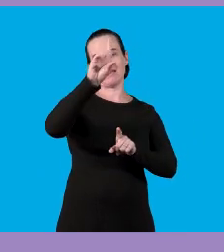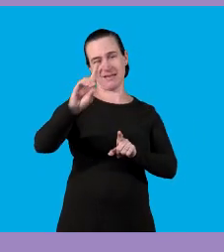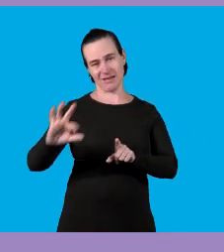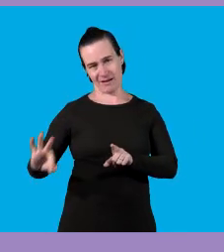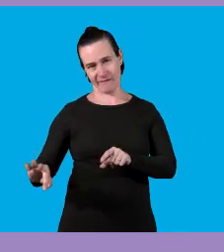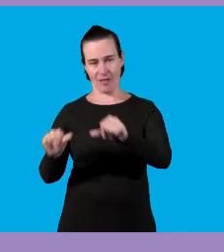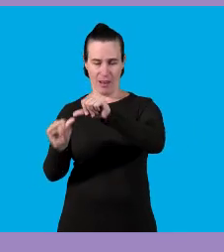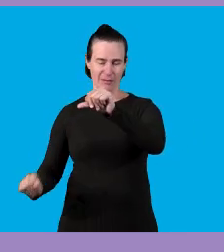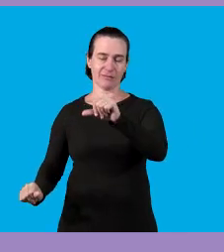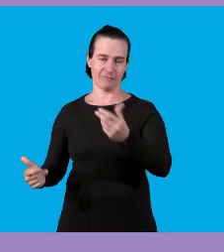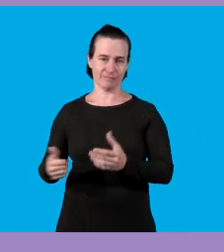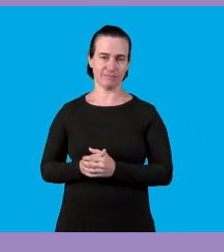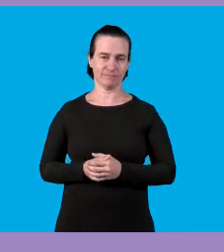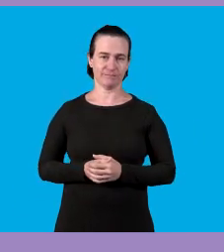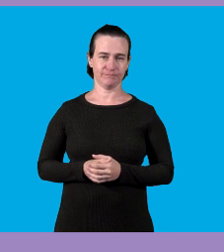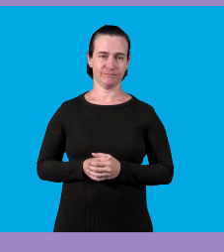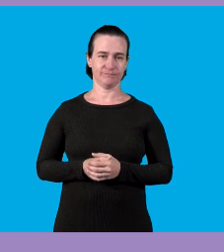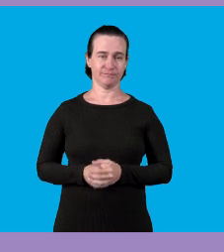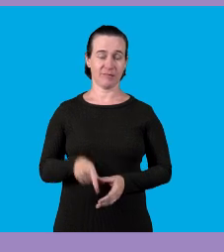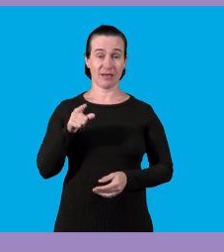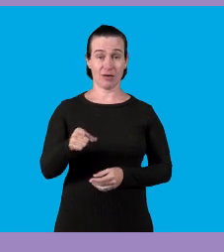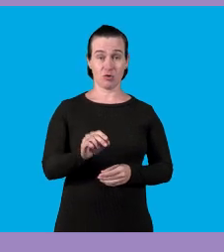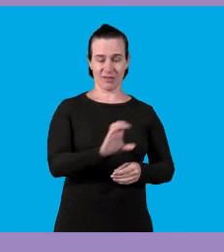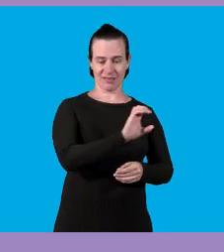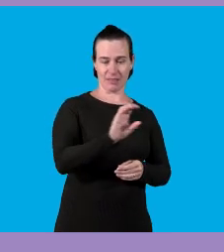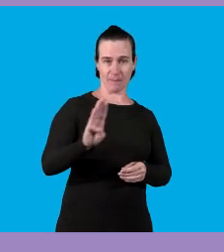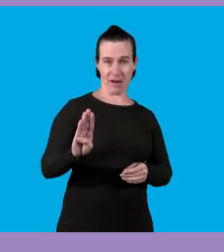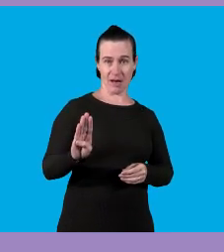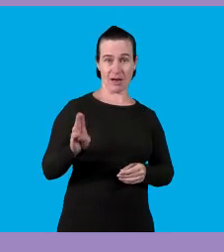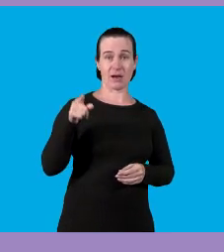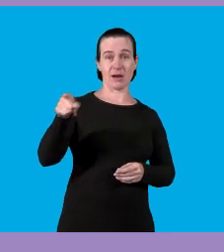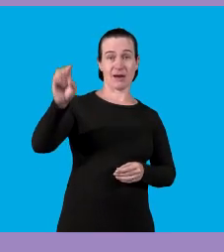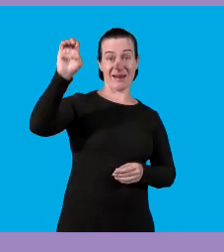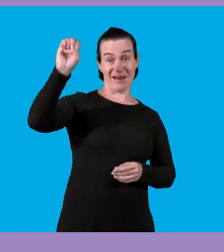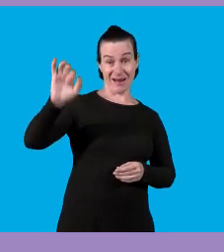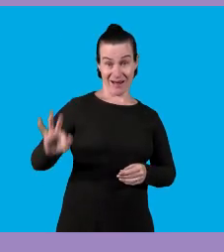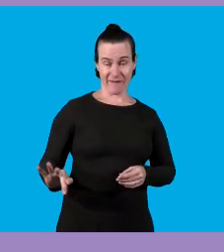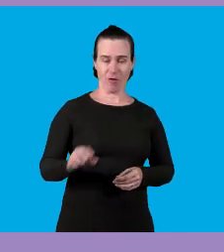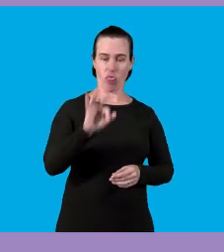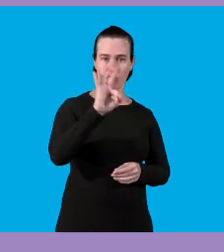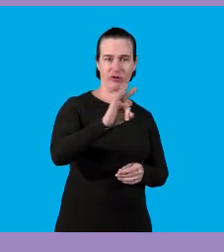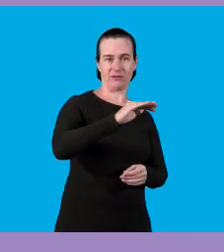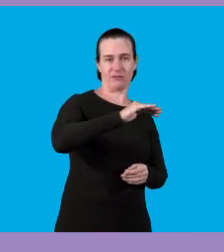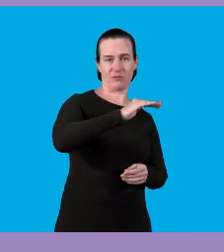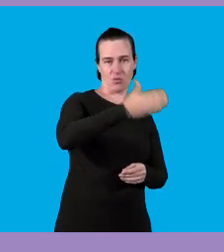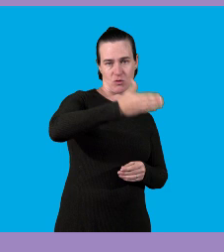given. And then triple marking and a triple marking there. That means